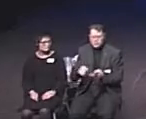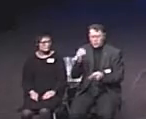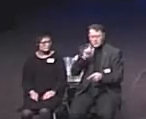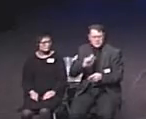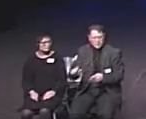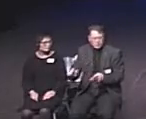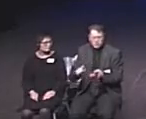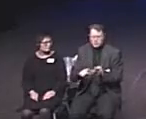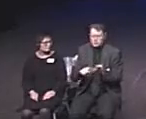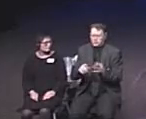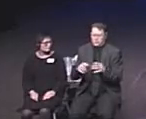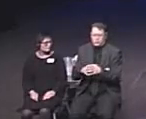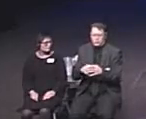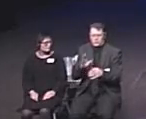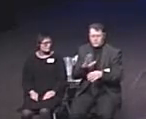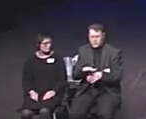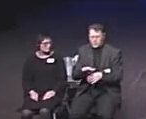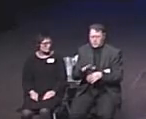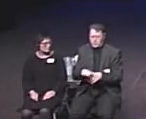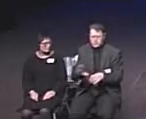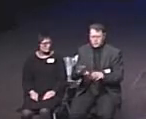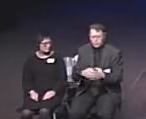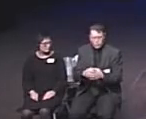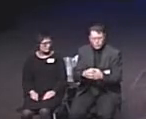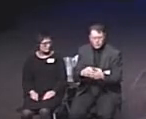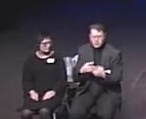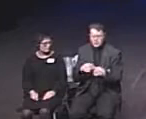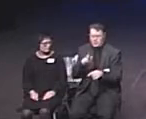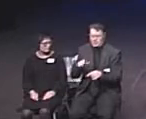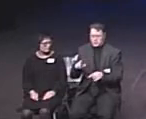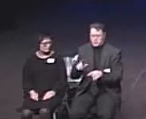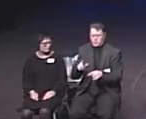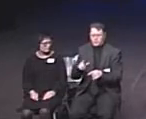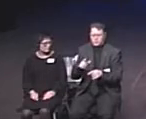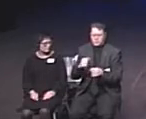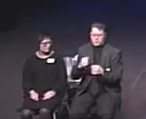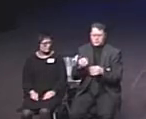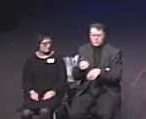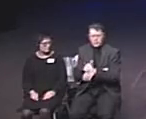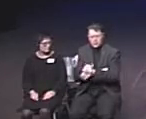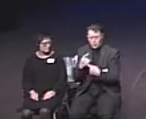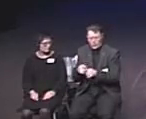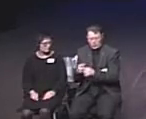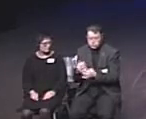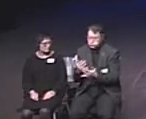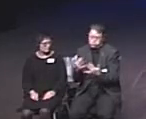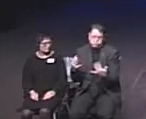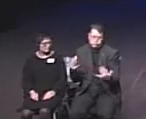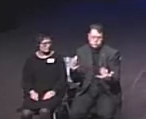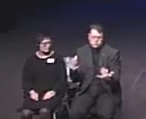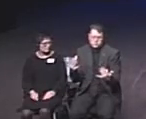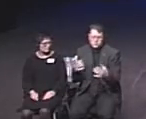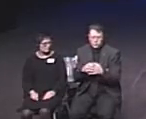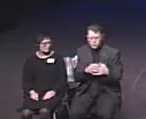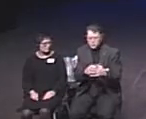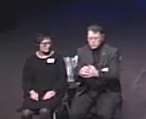was groups with small children, people with different kind of abilities, and all sorts of groups